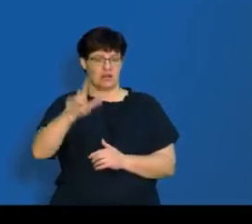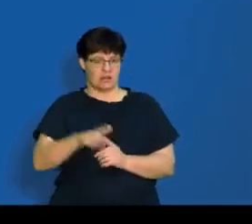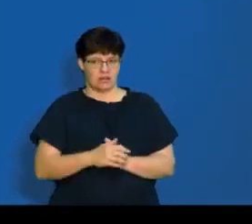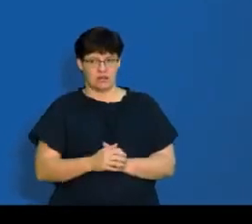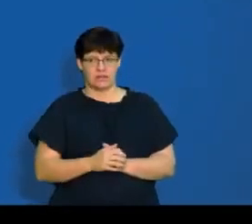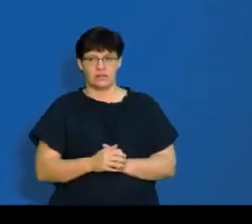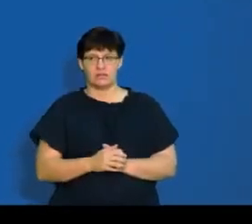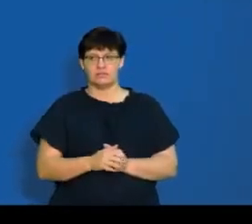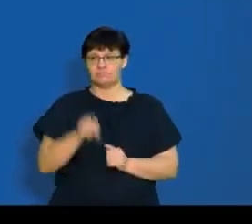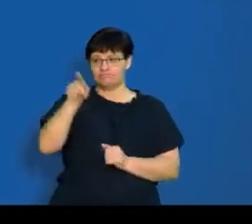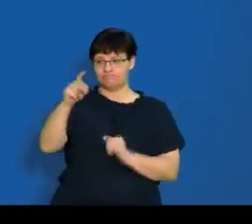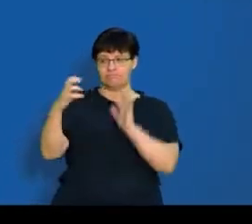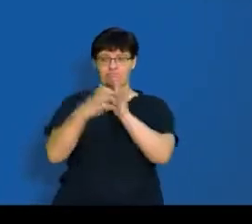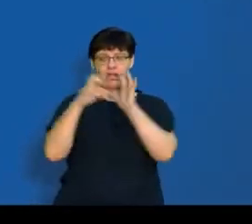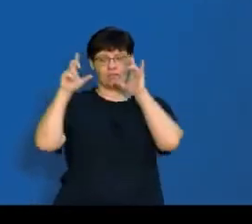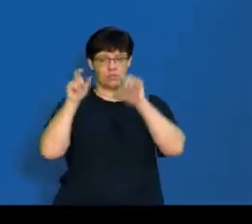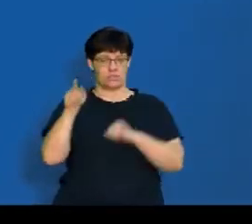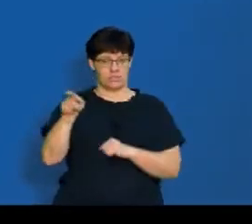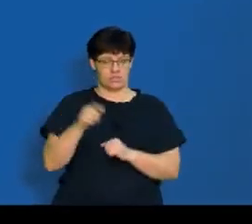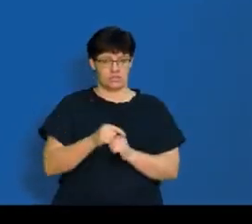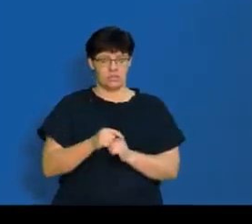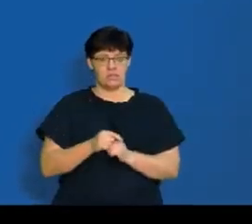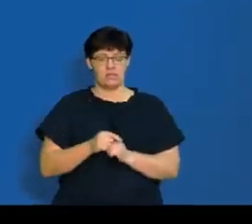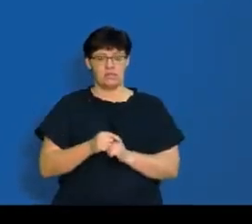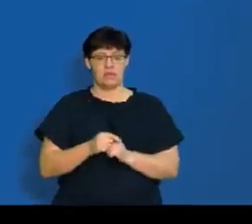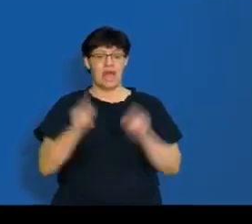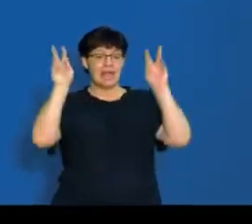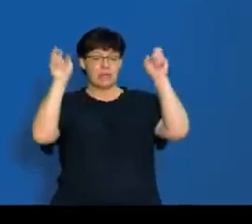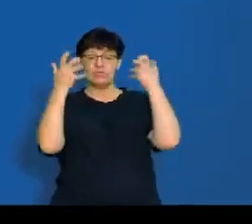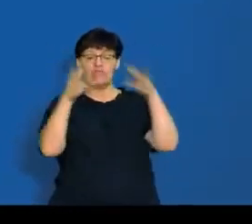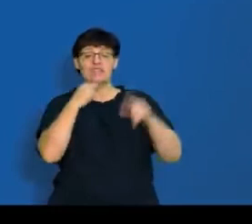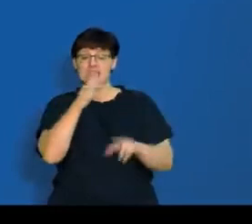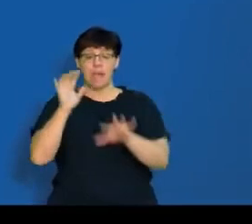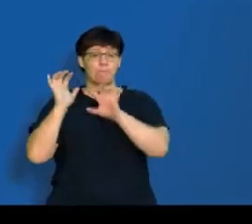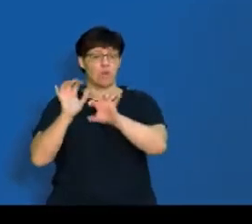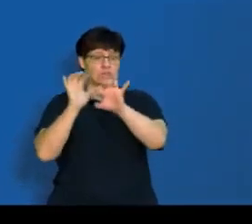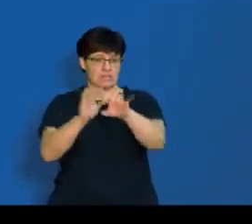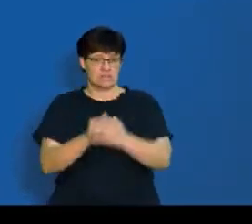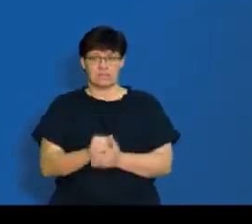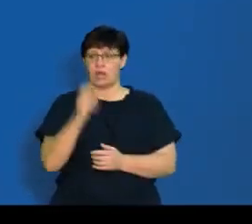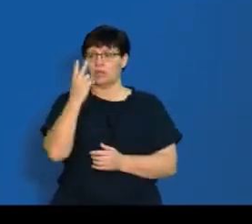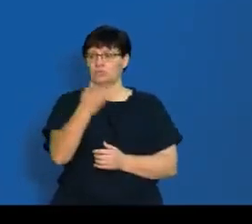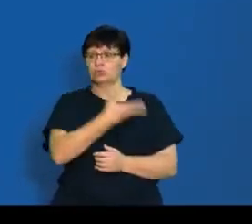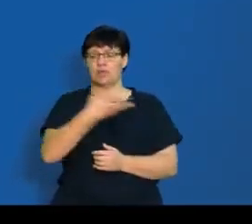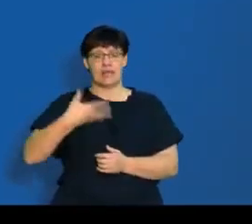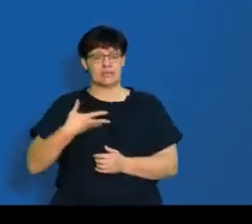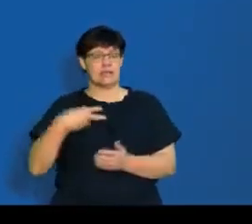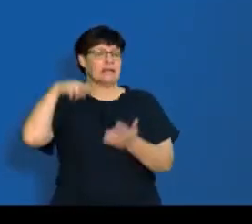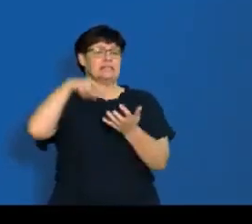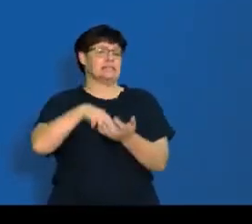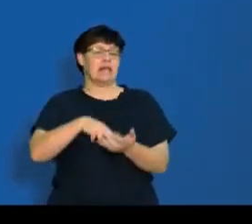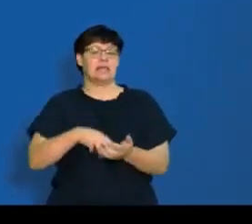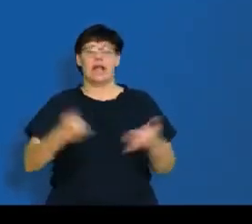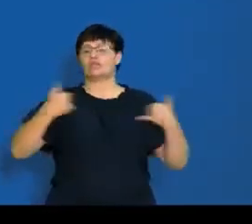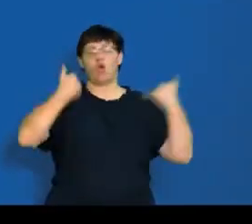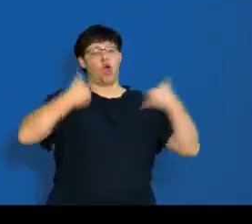Now, this is the visual source. The caption has already told you that this was a protest. These two ladies were not just standing there having